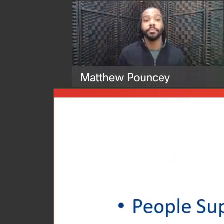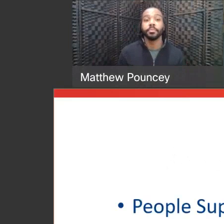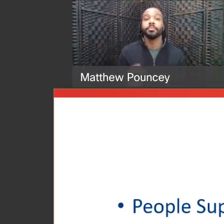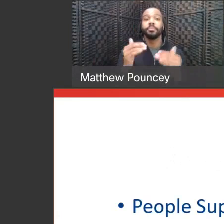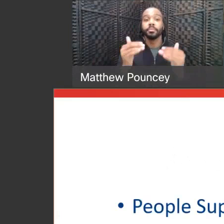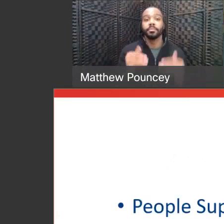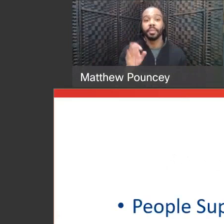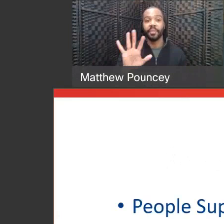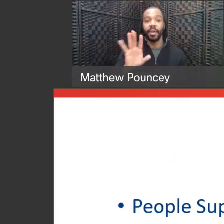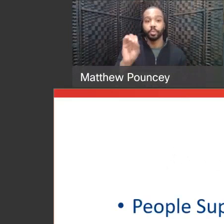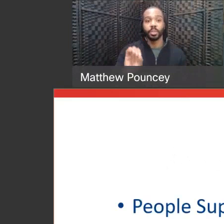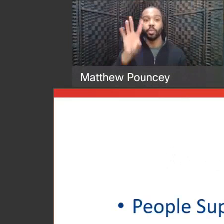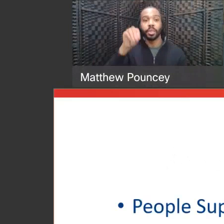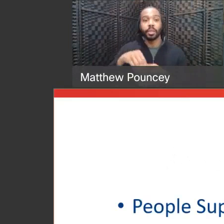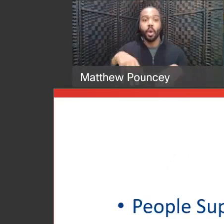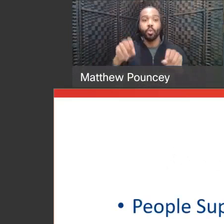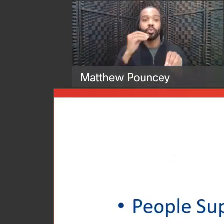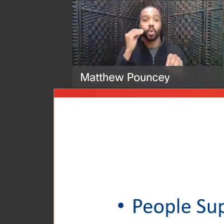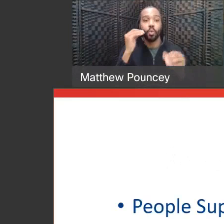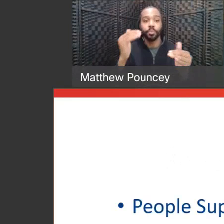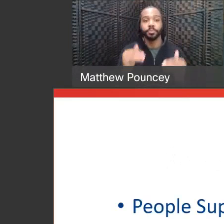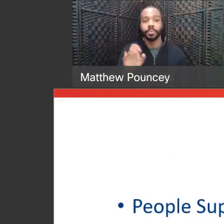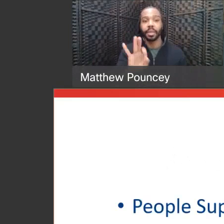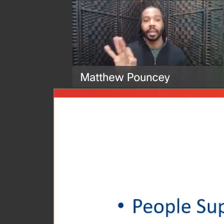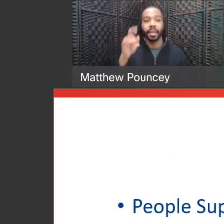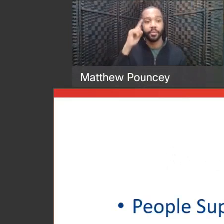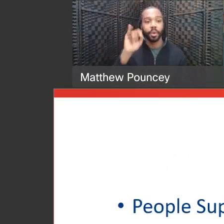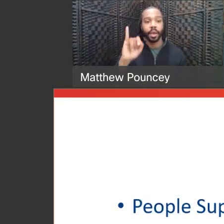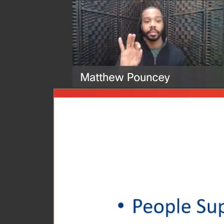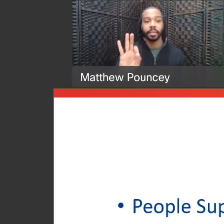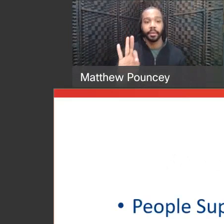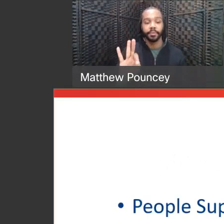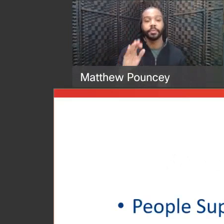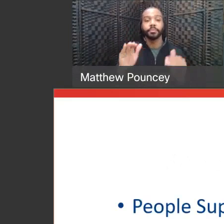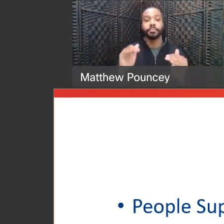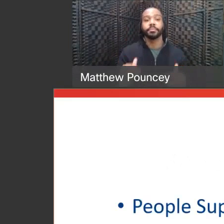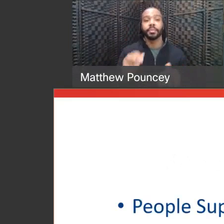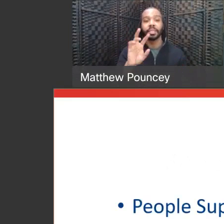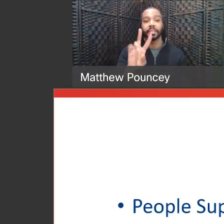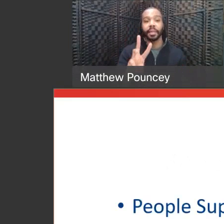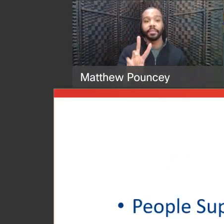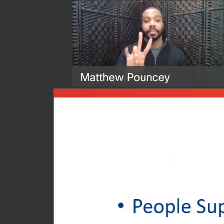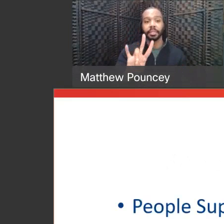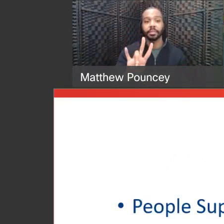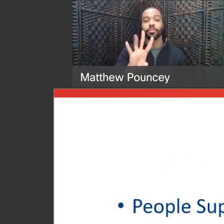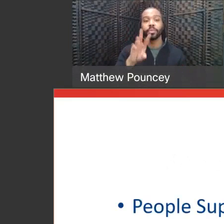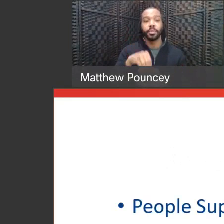95% in host homes, 99% in ICFs, 76% in natural